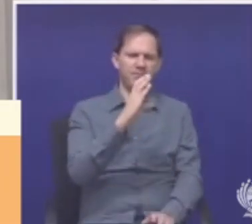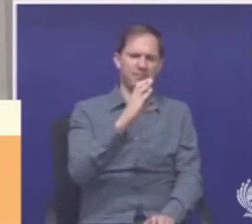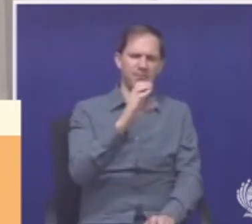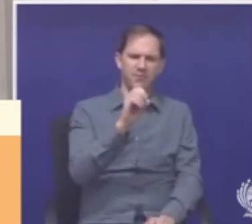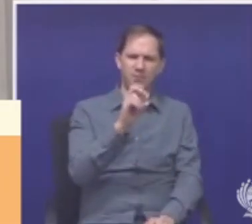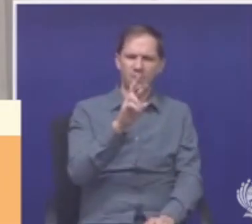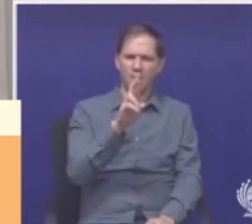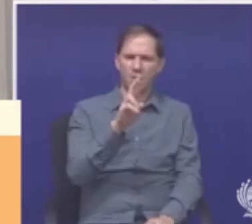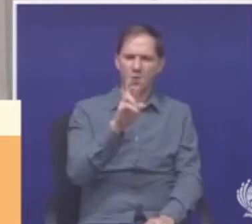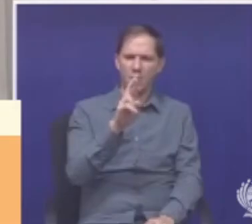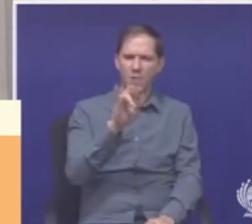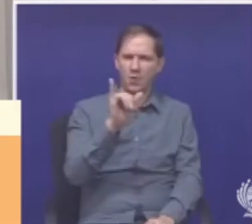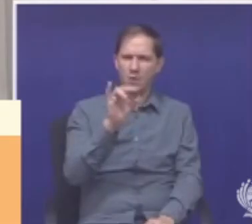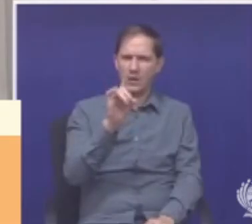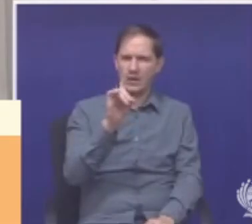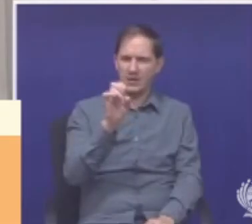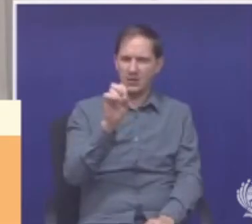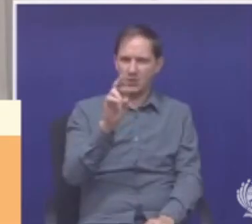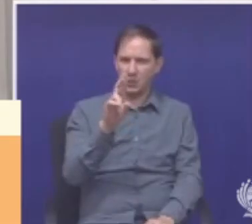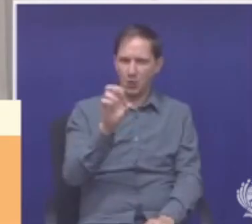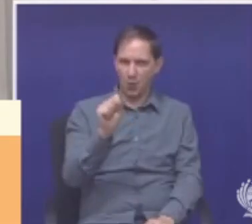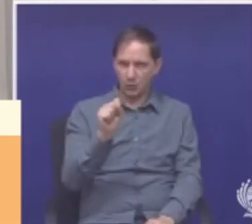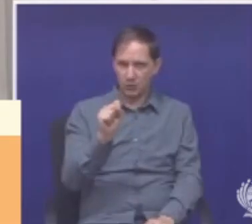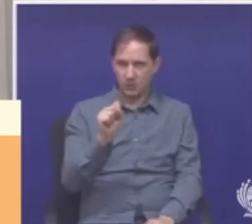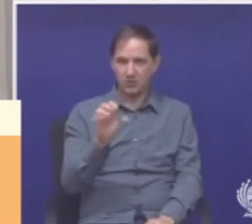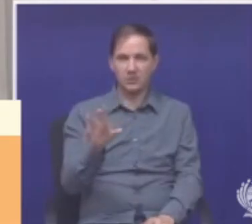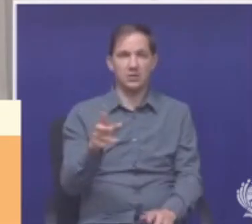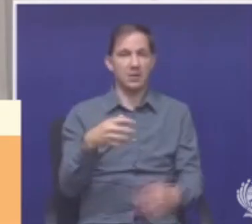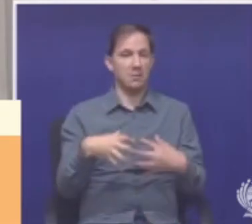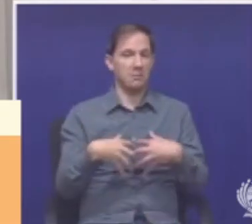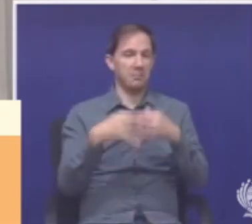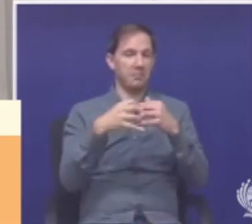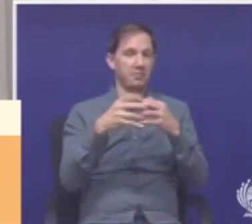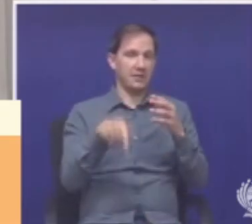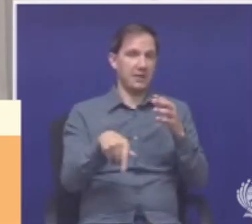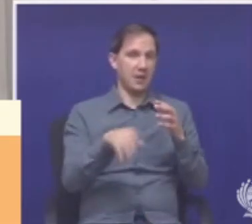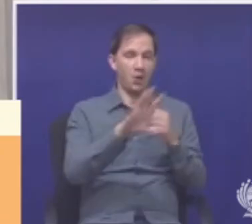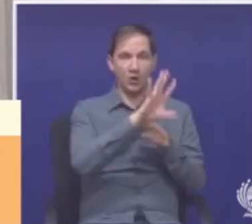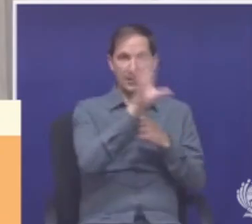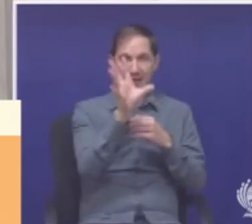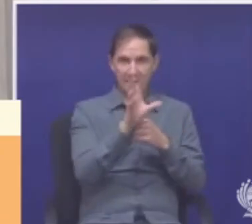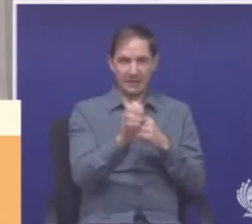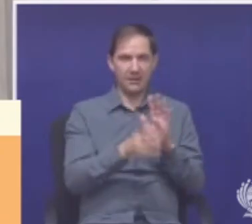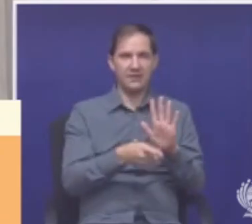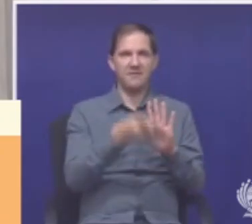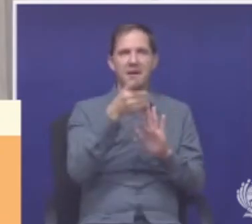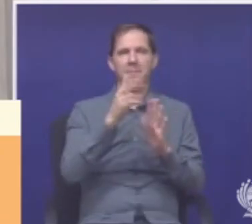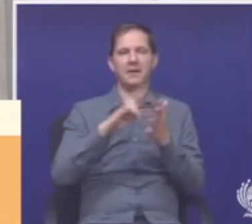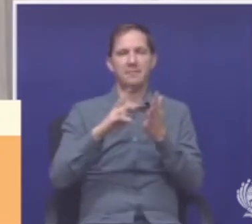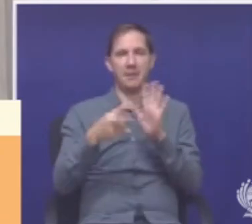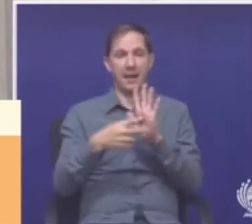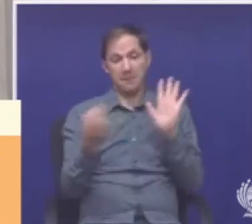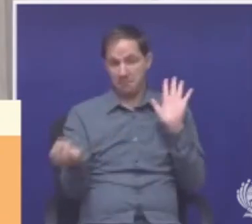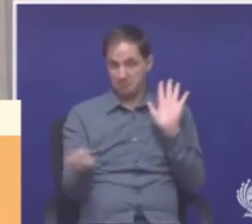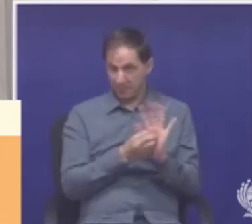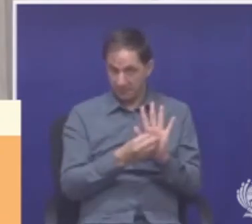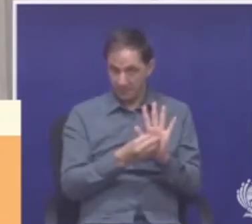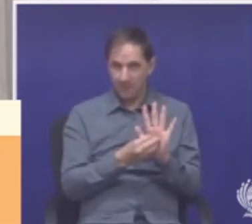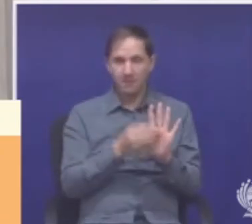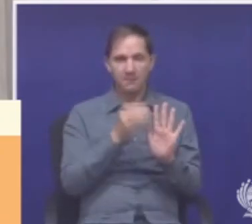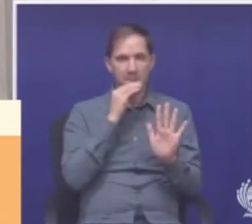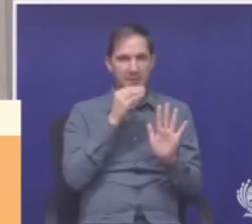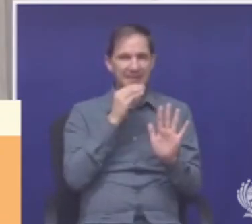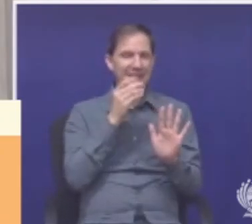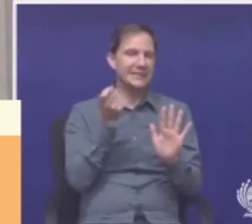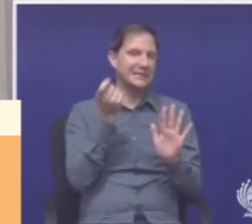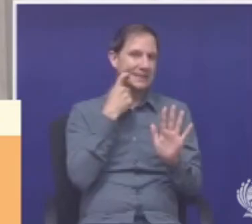Continental African Agricultural Development Plan, CADAP, its initiatives on the continent to be able to improve the movement of